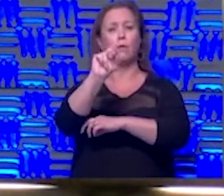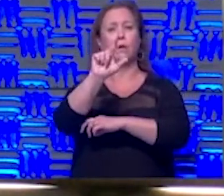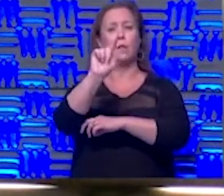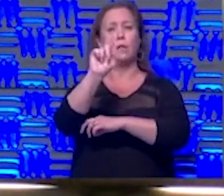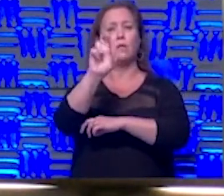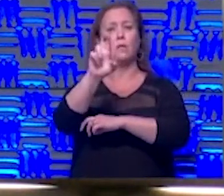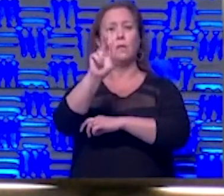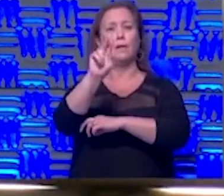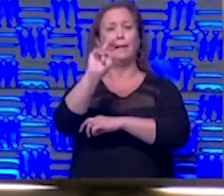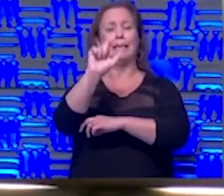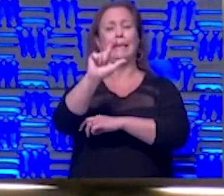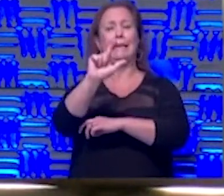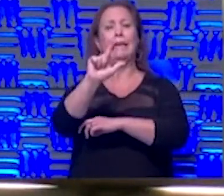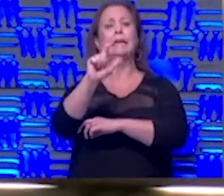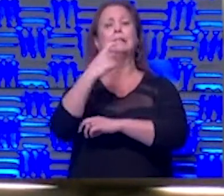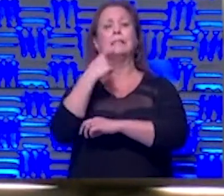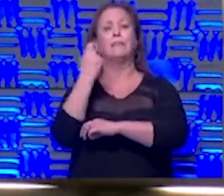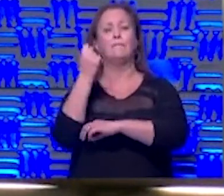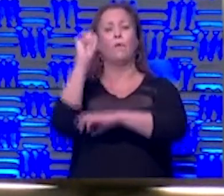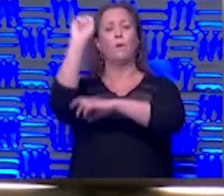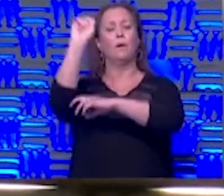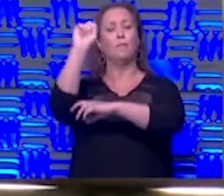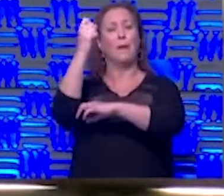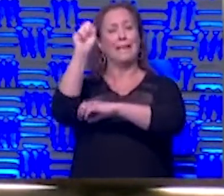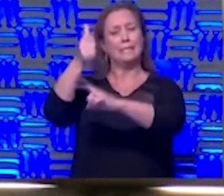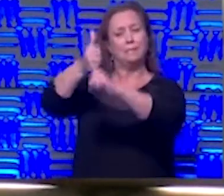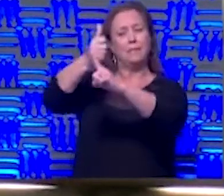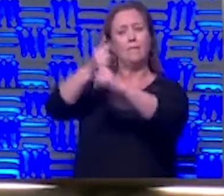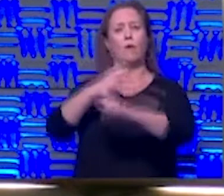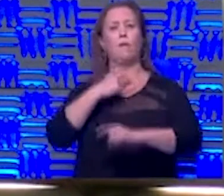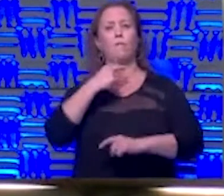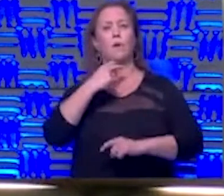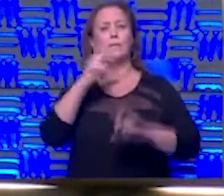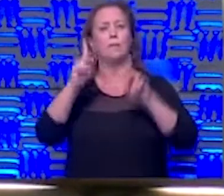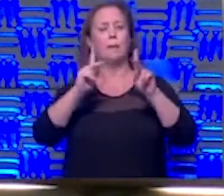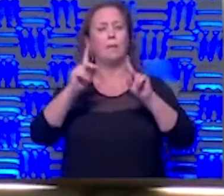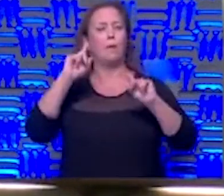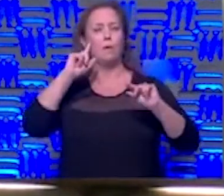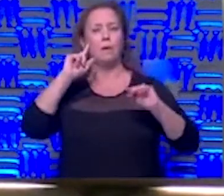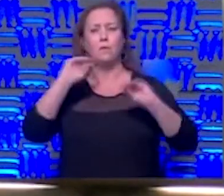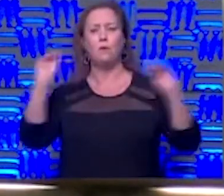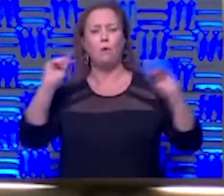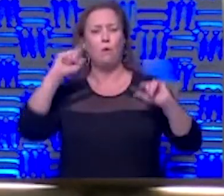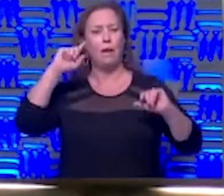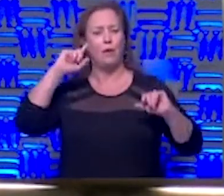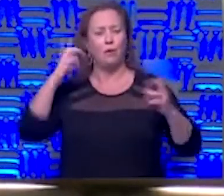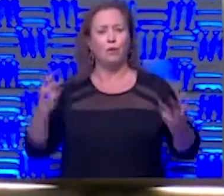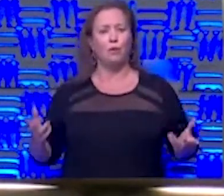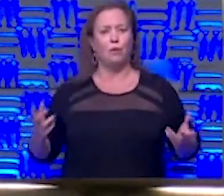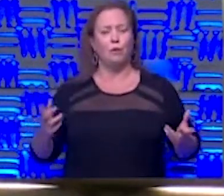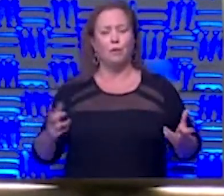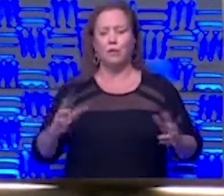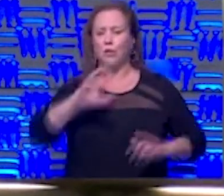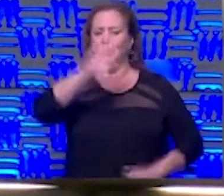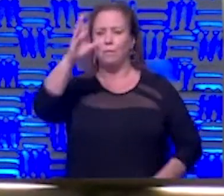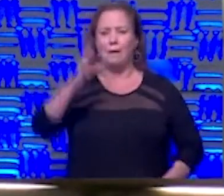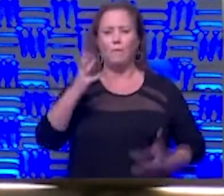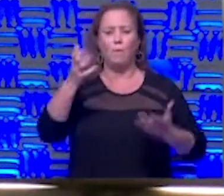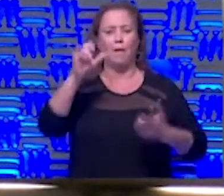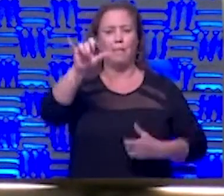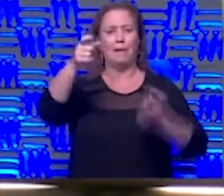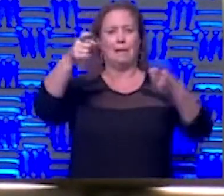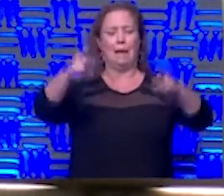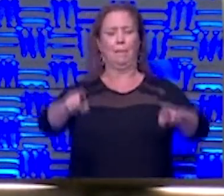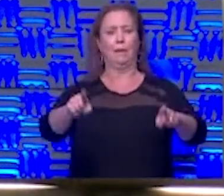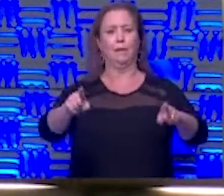riots are voices of the unheard, and you never wanted to get to that. But